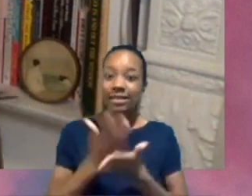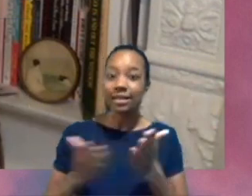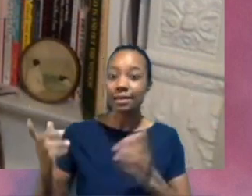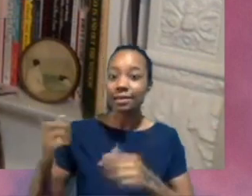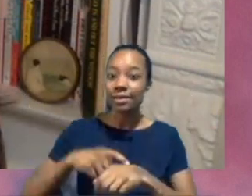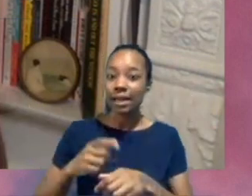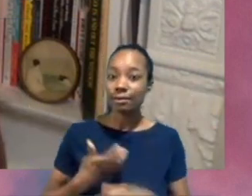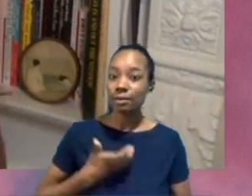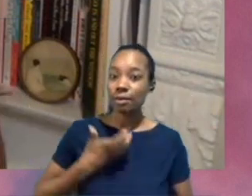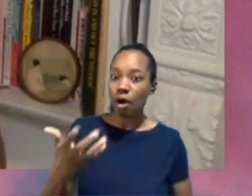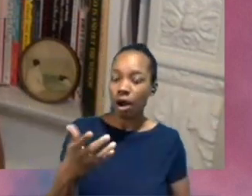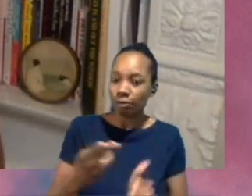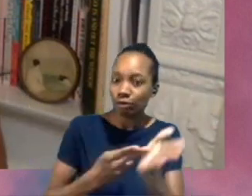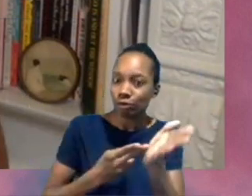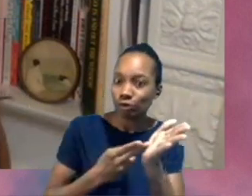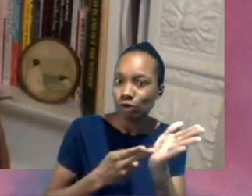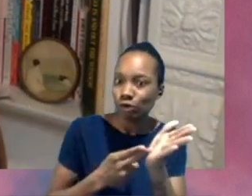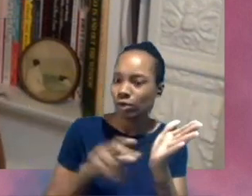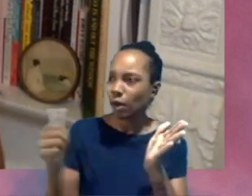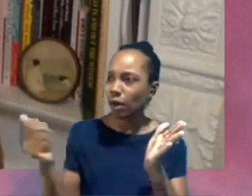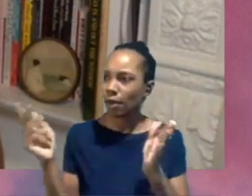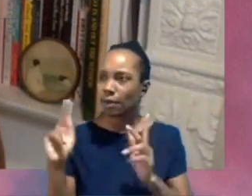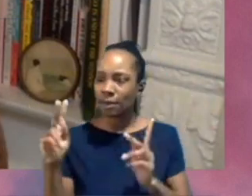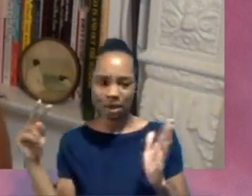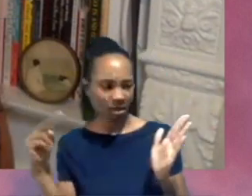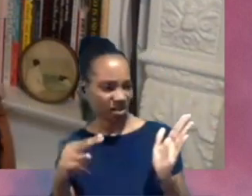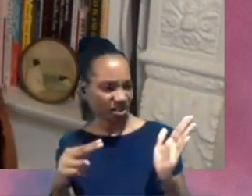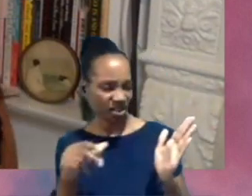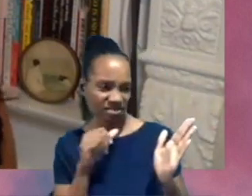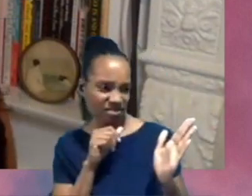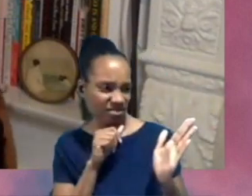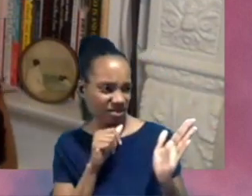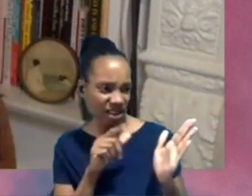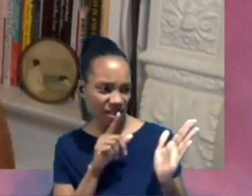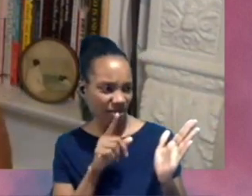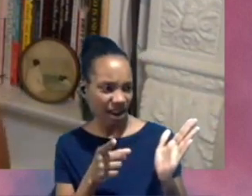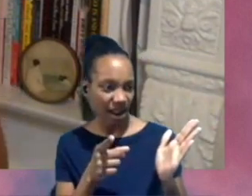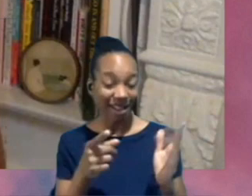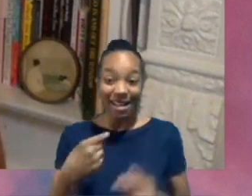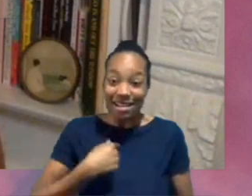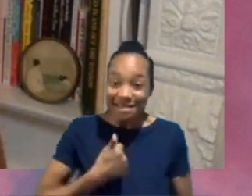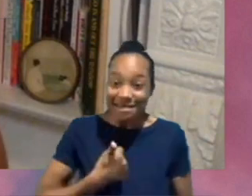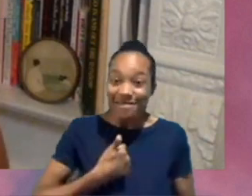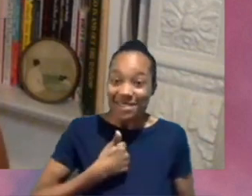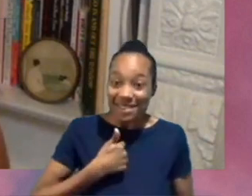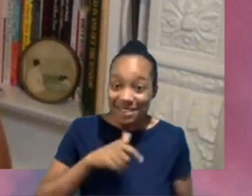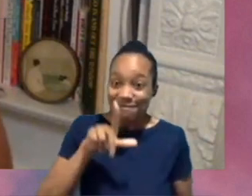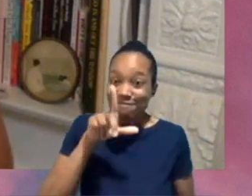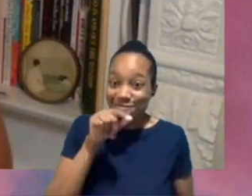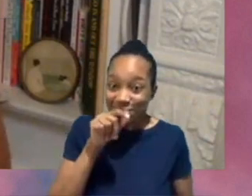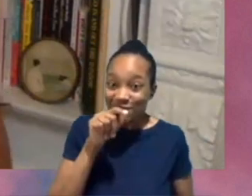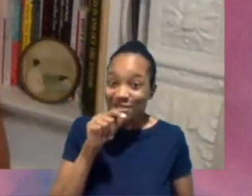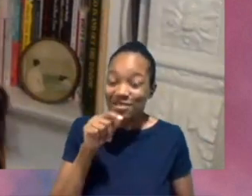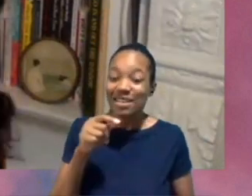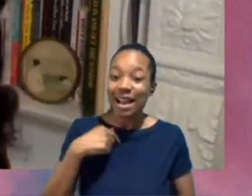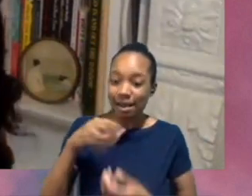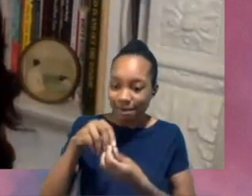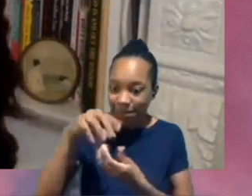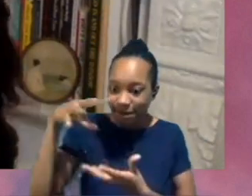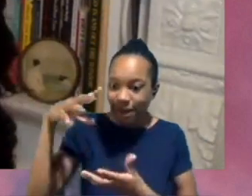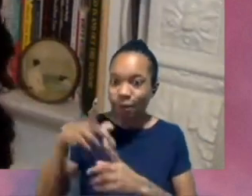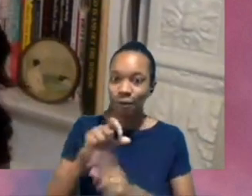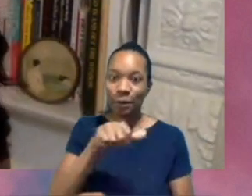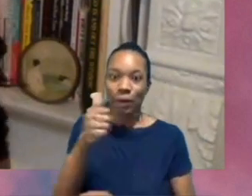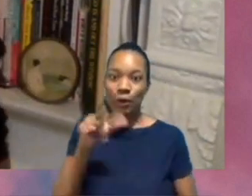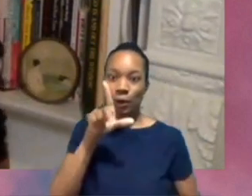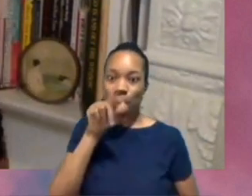you. I am a bird made of birds. This blue heart, a house you can